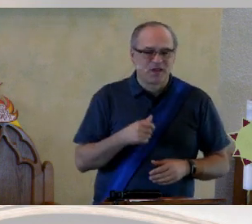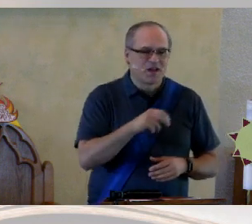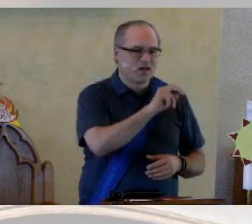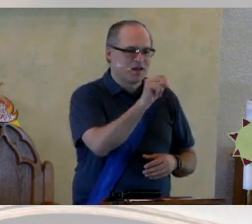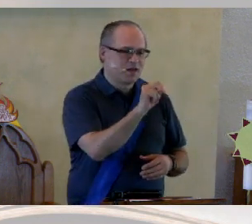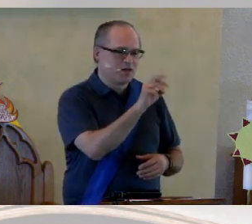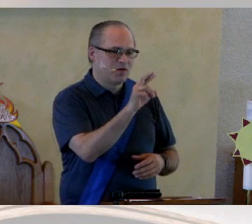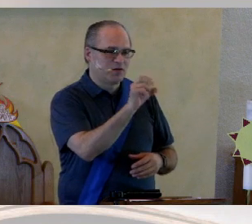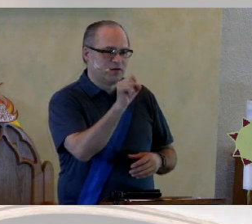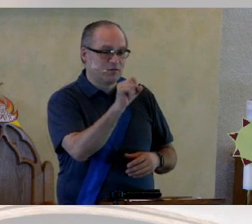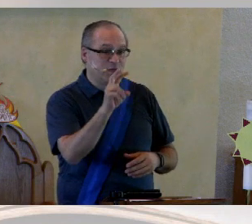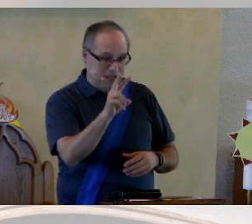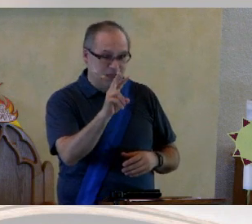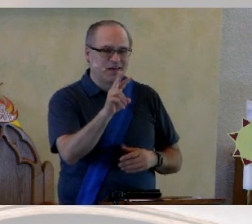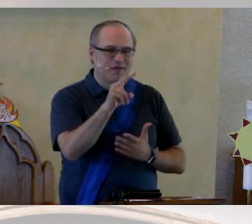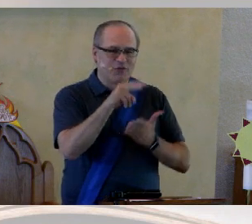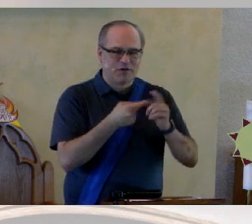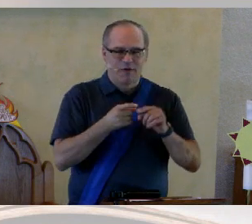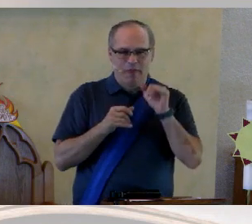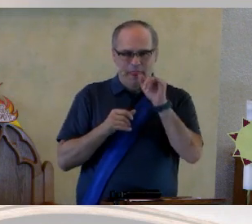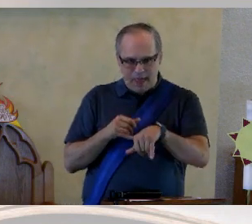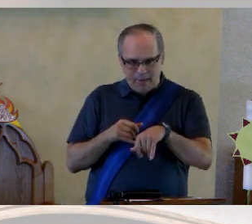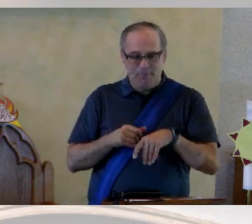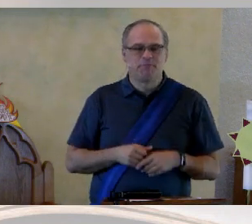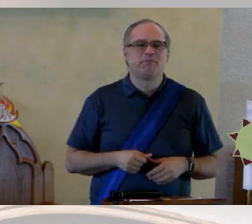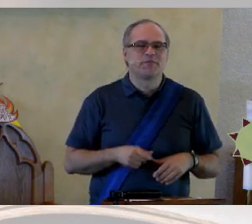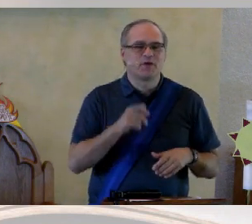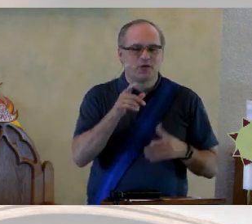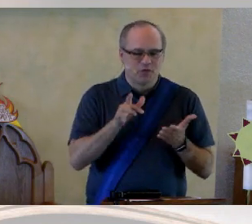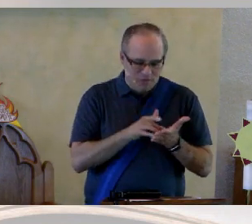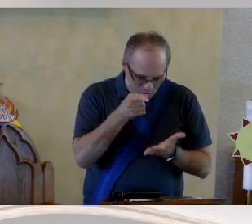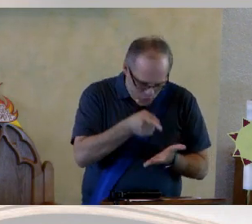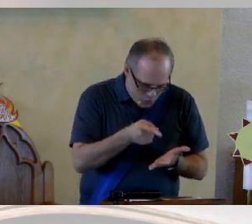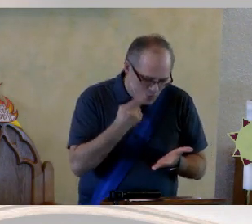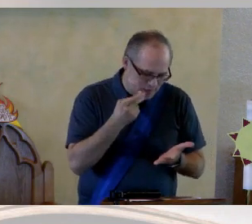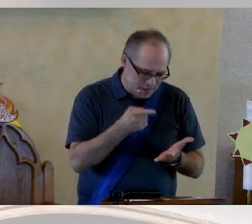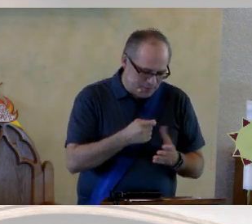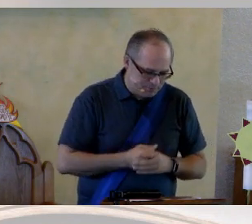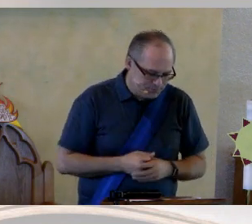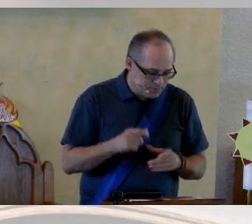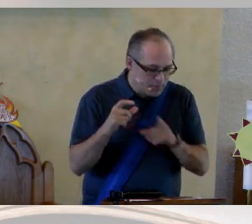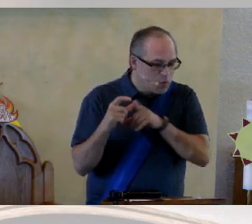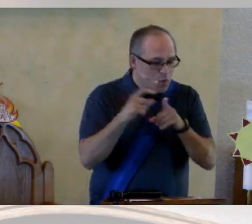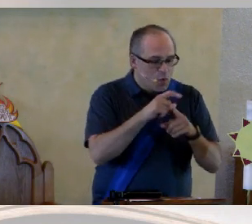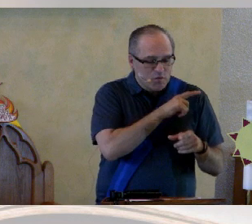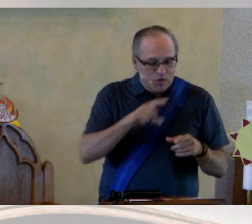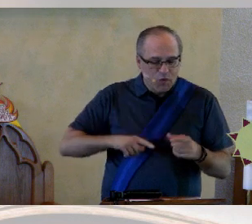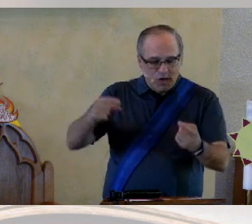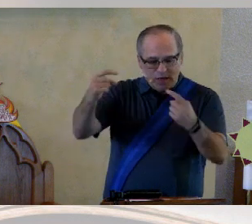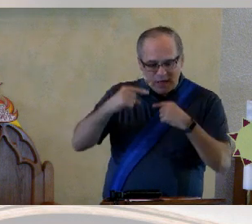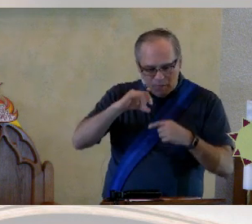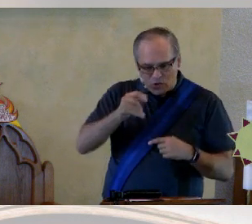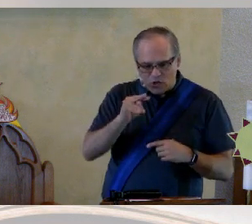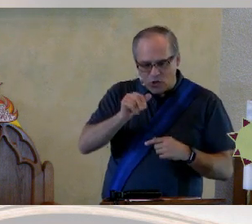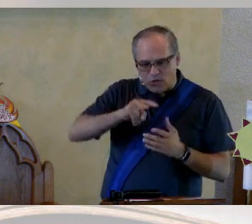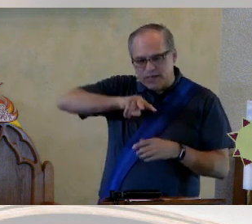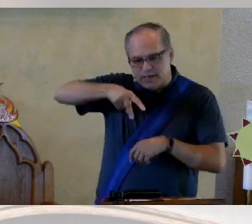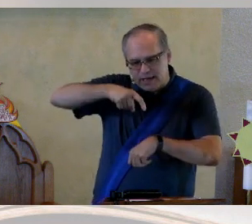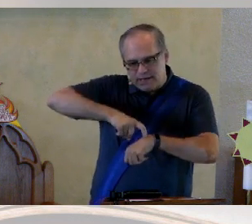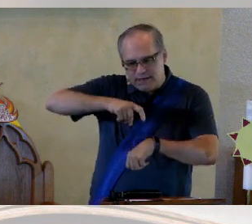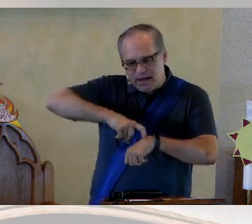Revised Standard Version. And when you get there, you will find. The word of the Lord came to Jonah a second time,